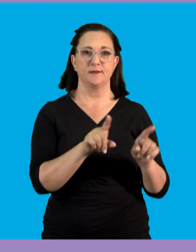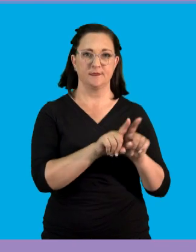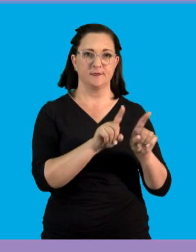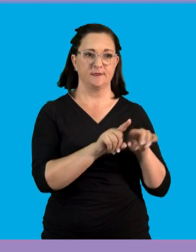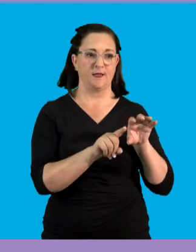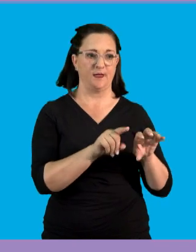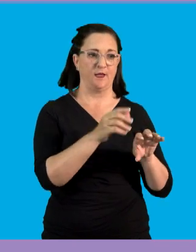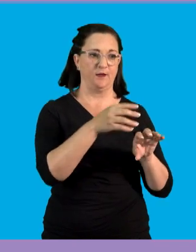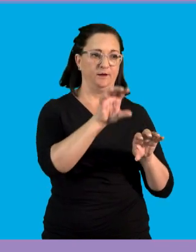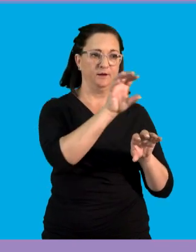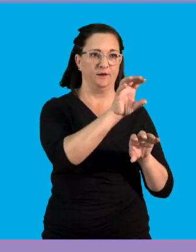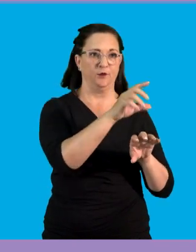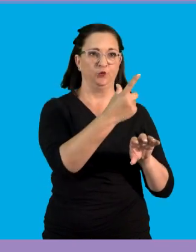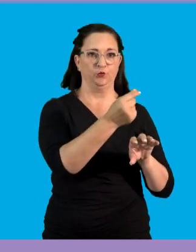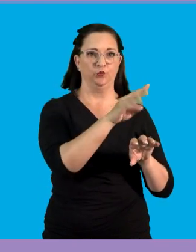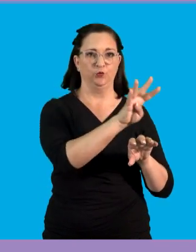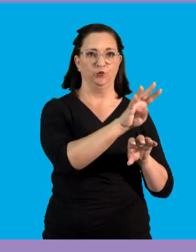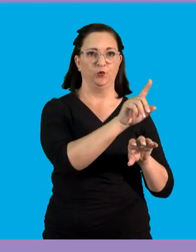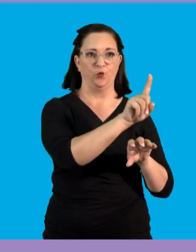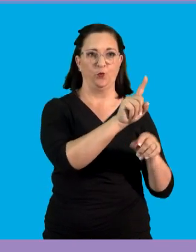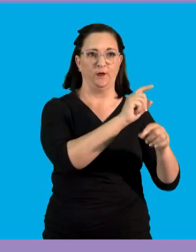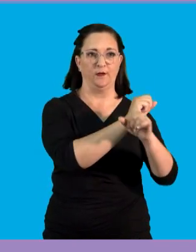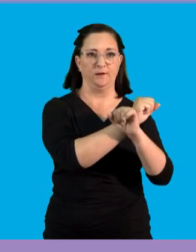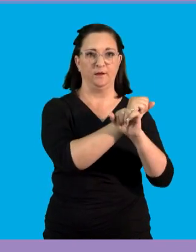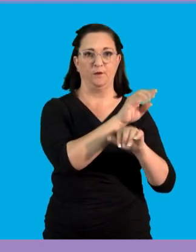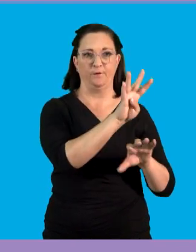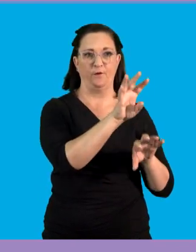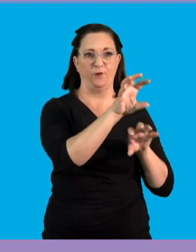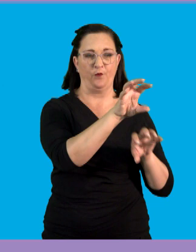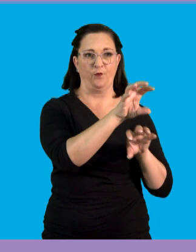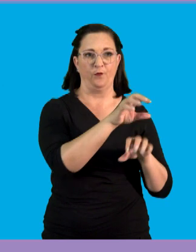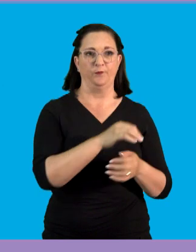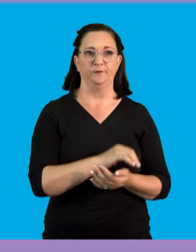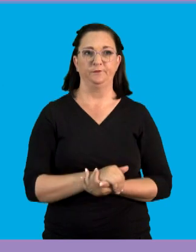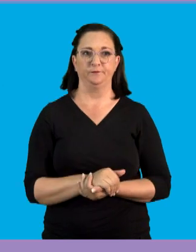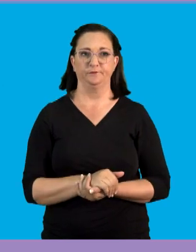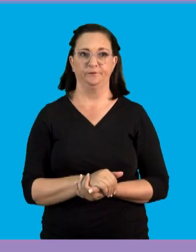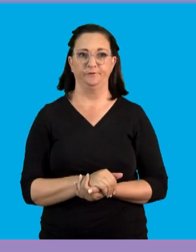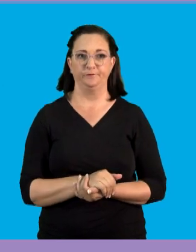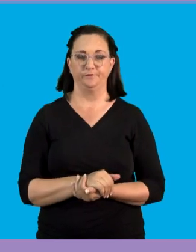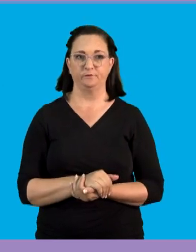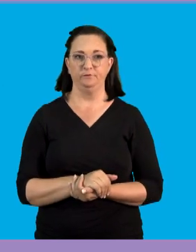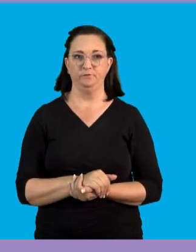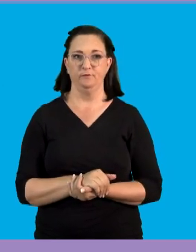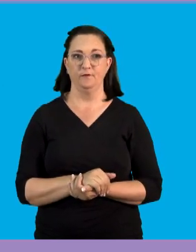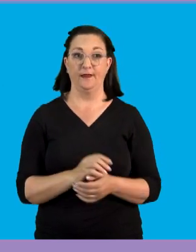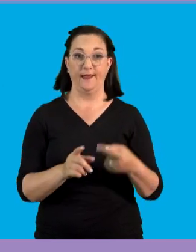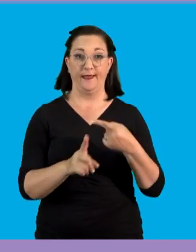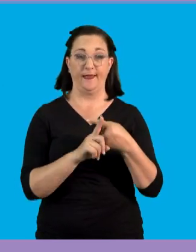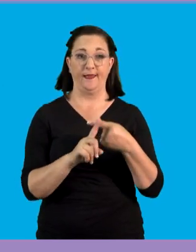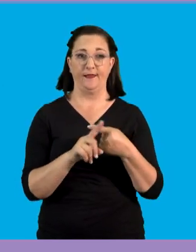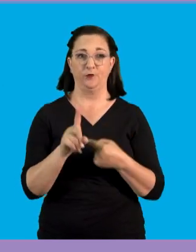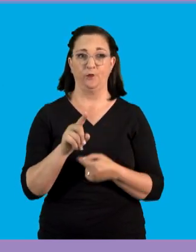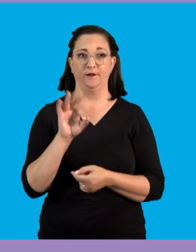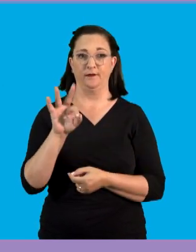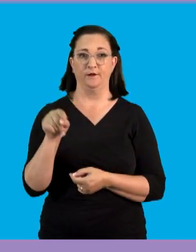also multiply the numerator by 4, just to make sure that we keep that value. We are